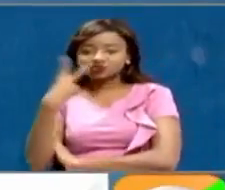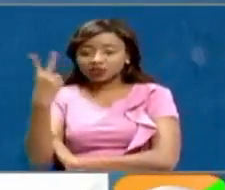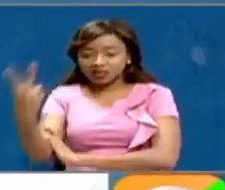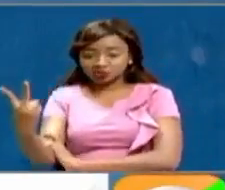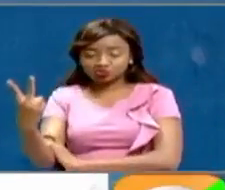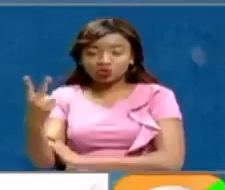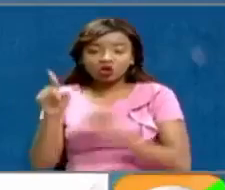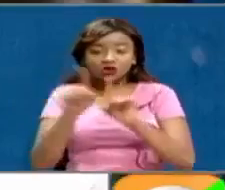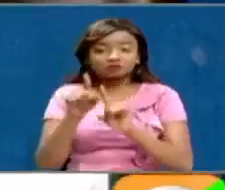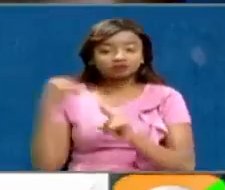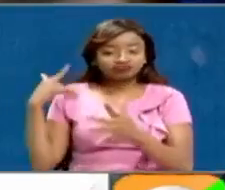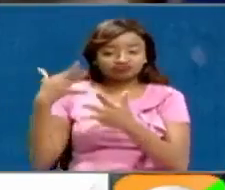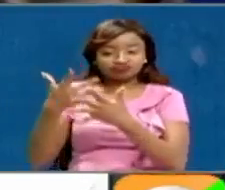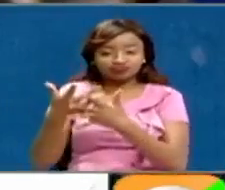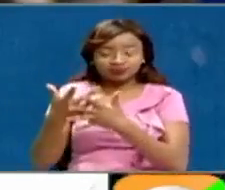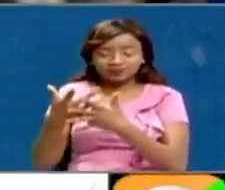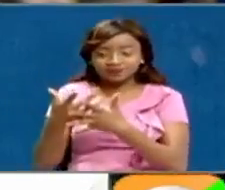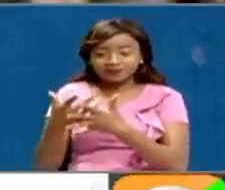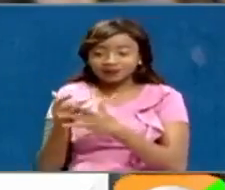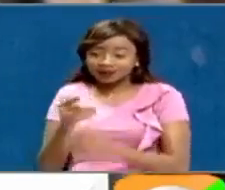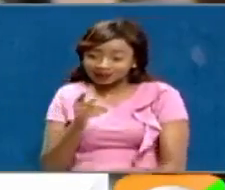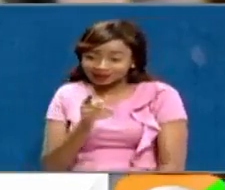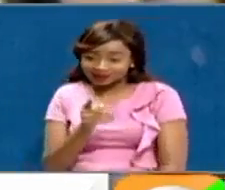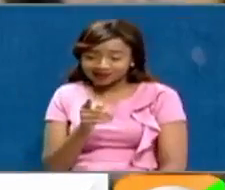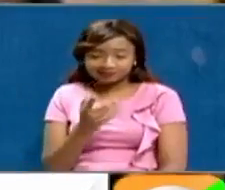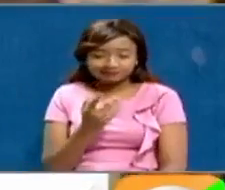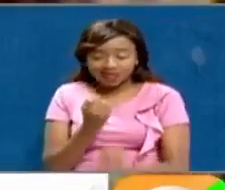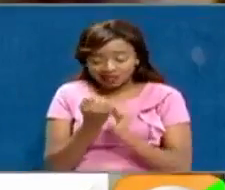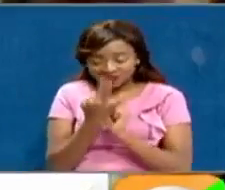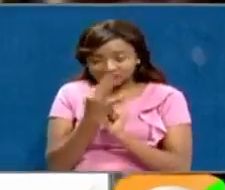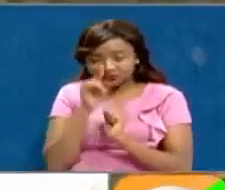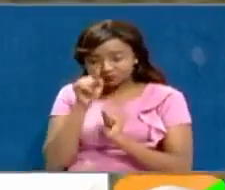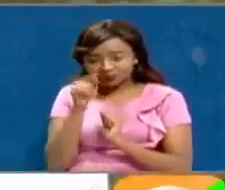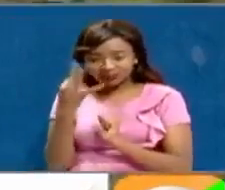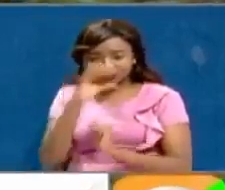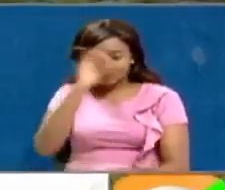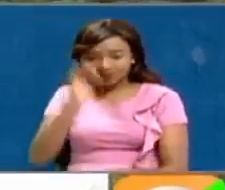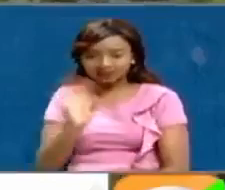23,202 since the outbreak. This is a positivity rate of 13.3%.